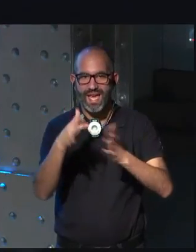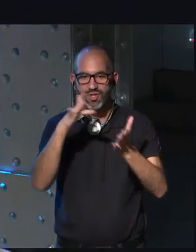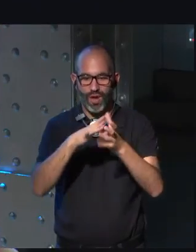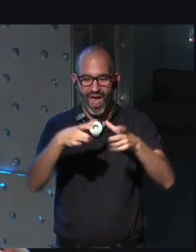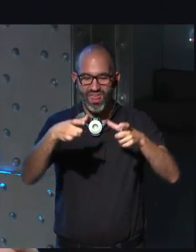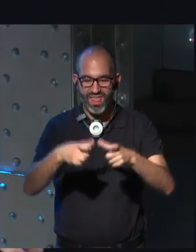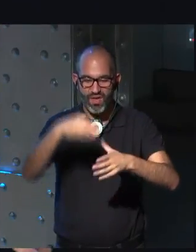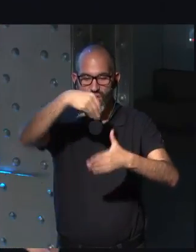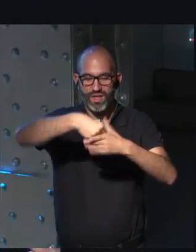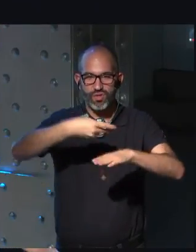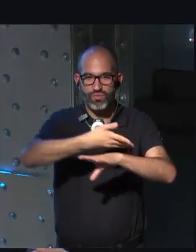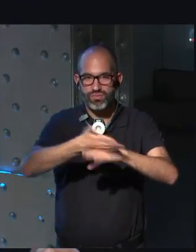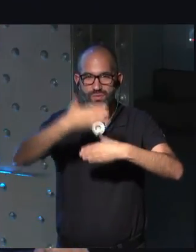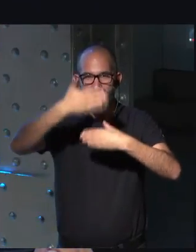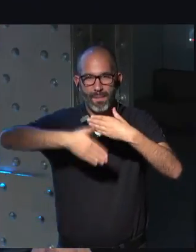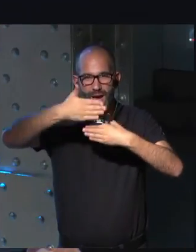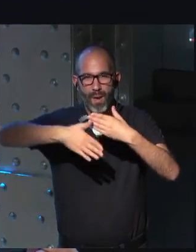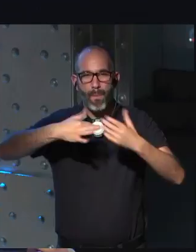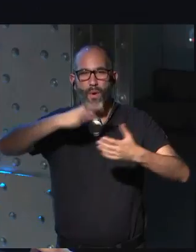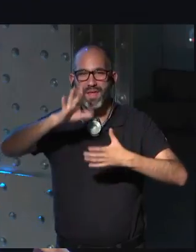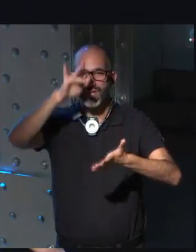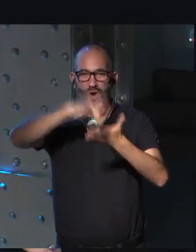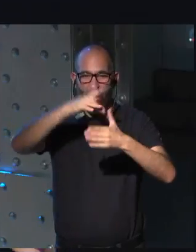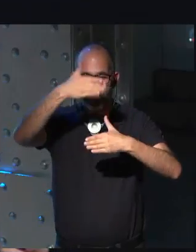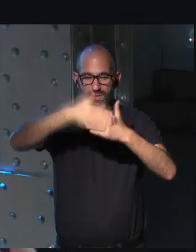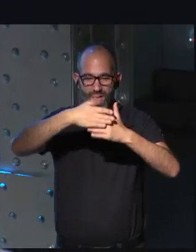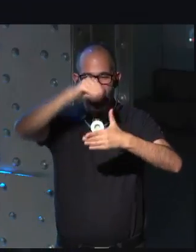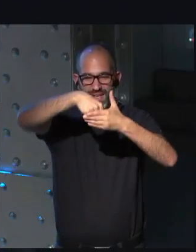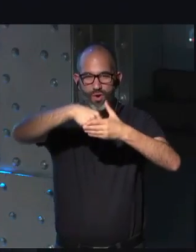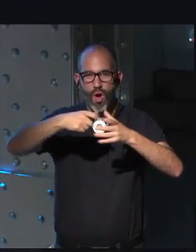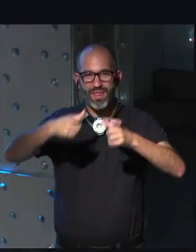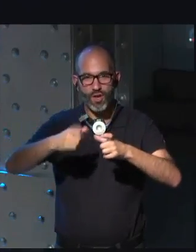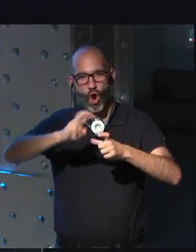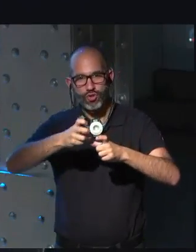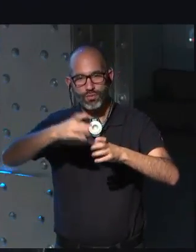of records. You could keep remixing this for eternity and never run out of options, really.